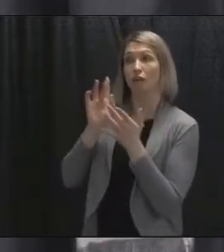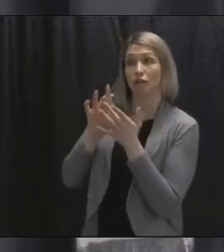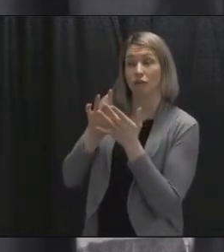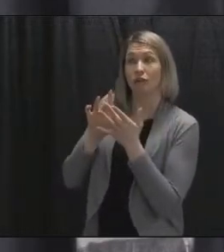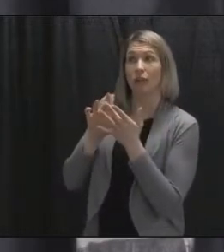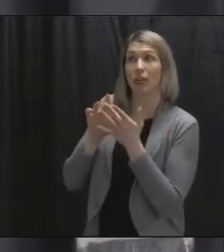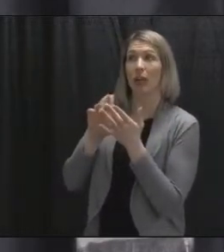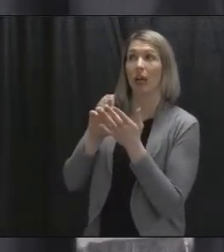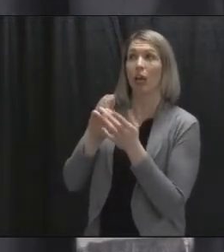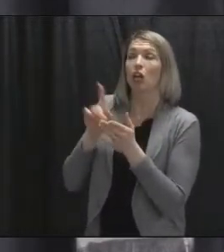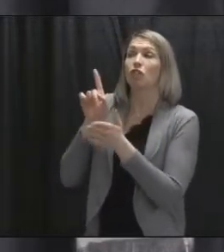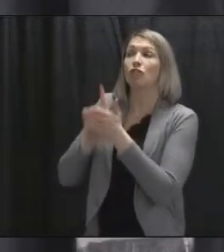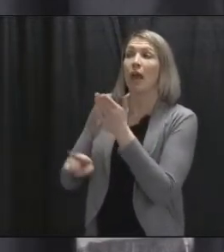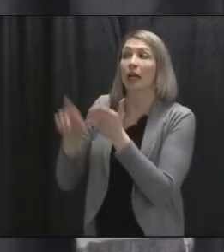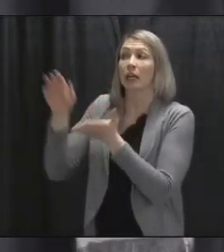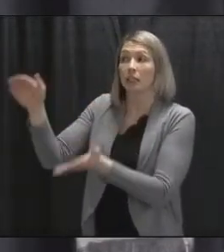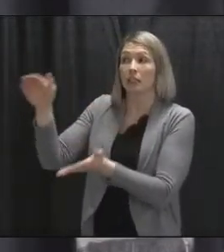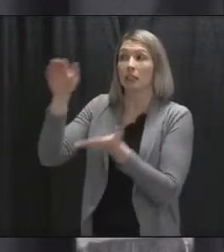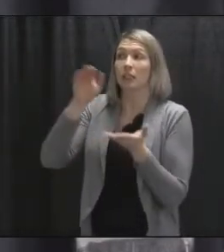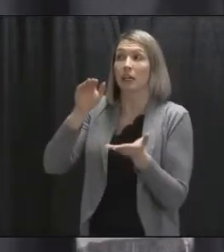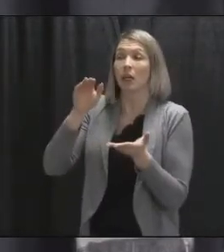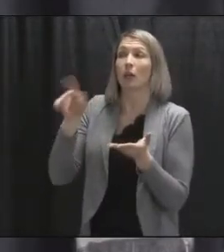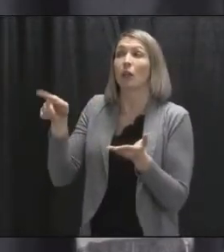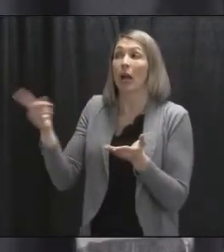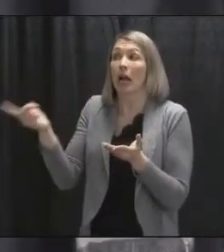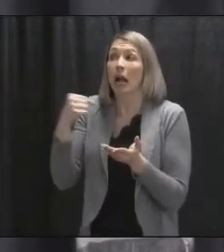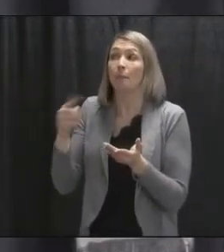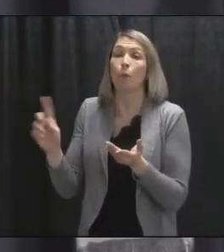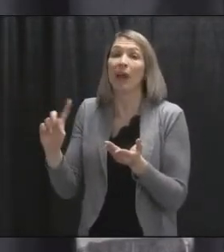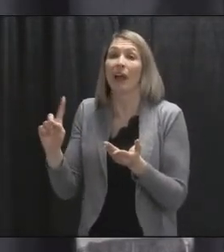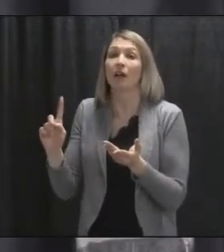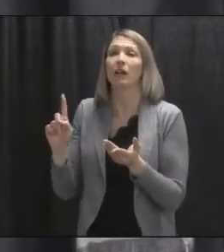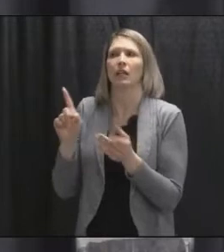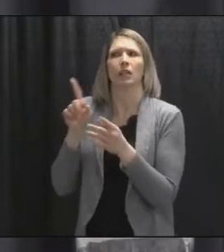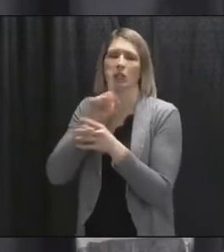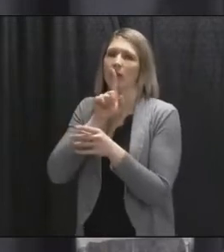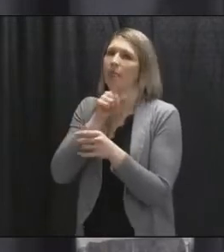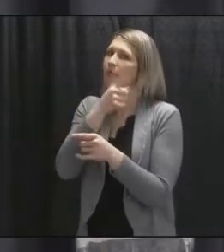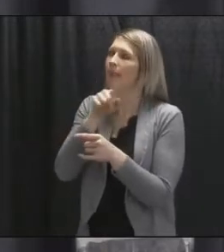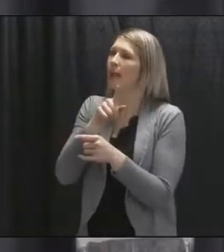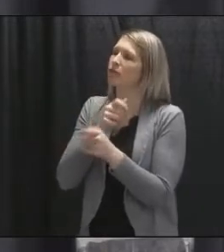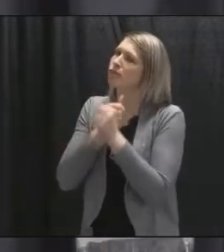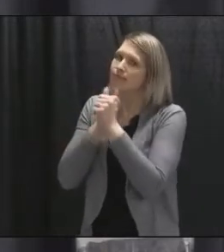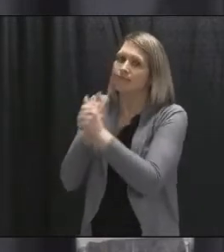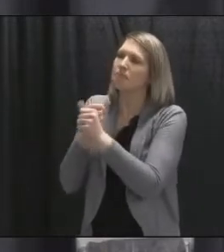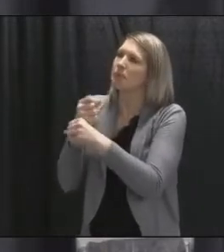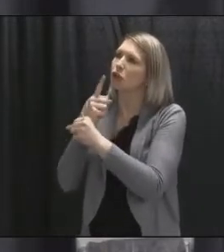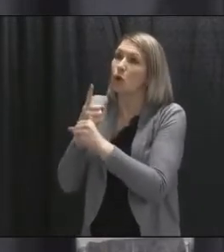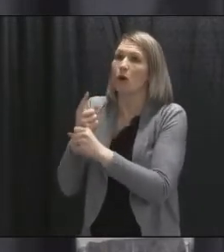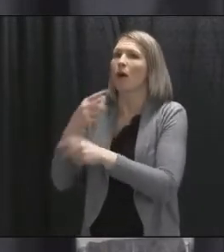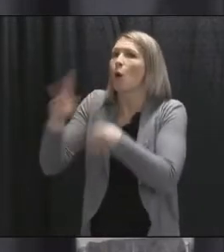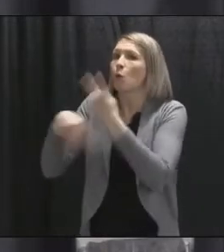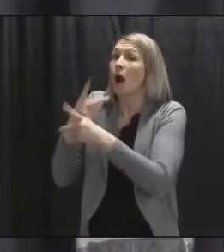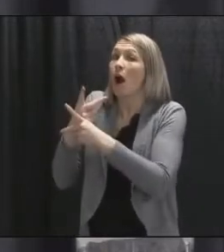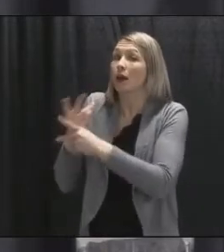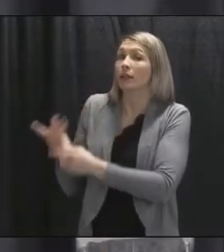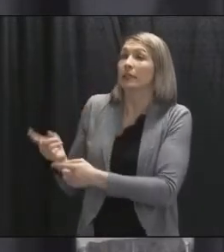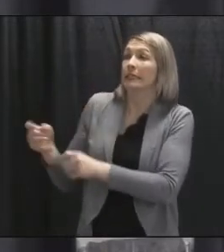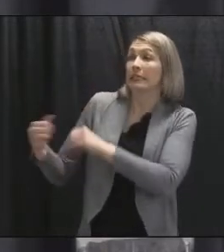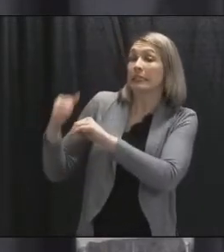they're loaded to make sure that those destined for Canada and Canadian destinations are actually fit for the purpose, because that has